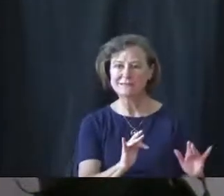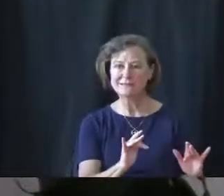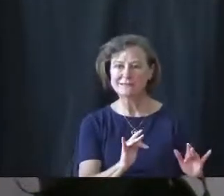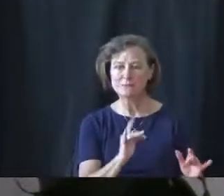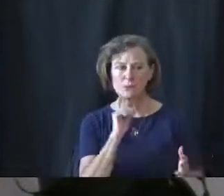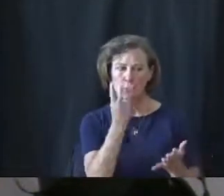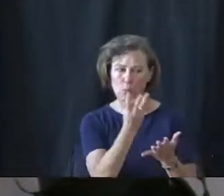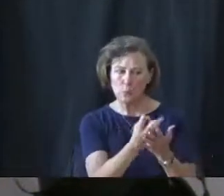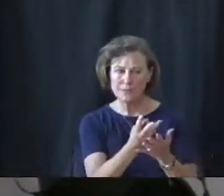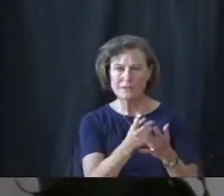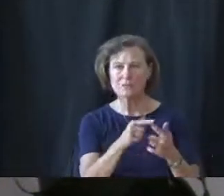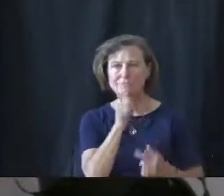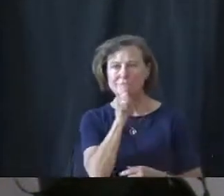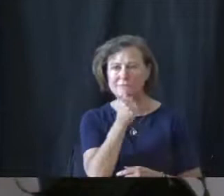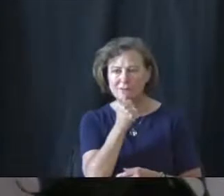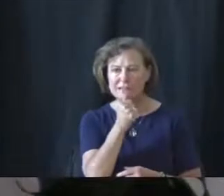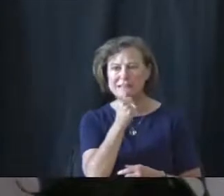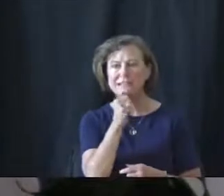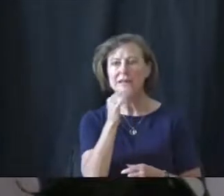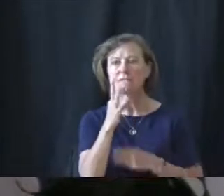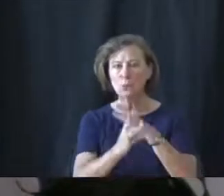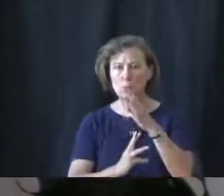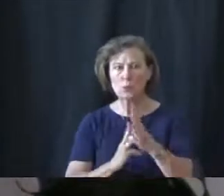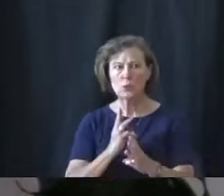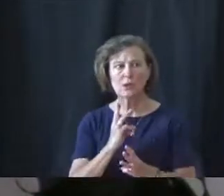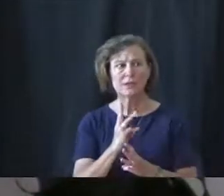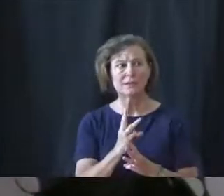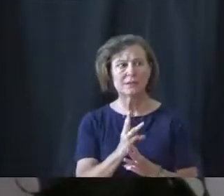the suffering of the world.